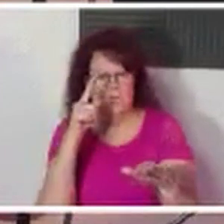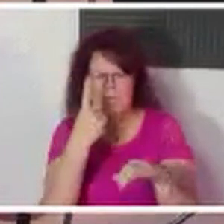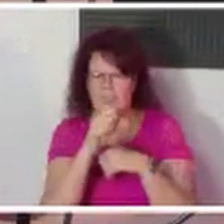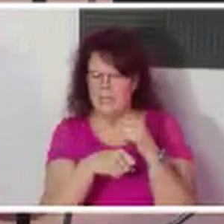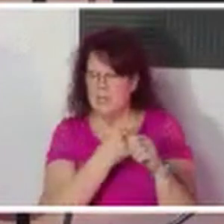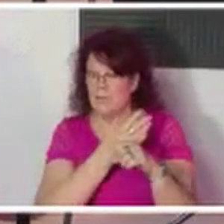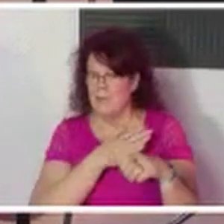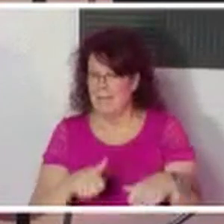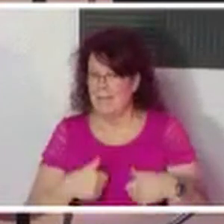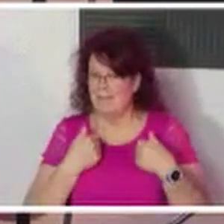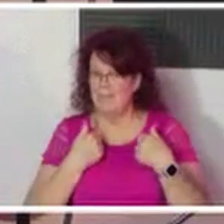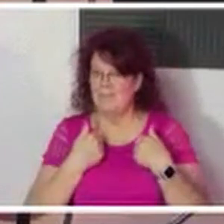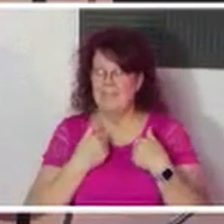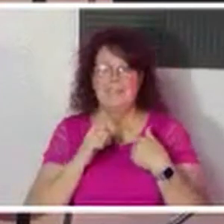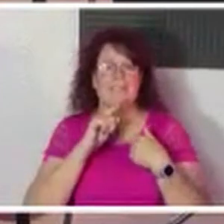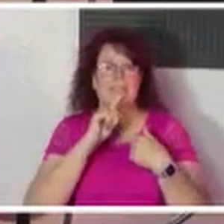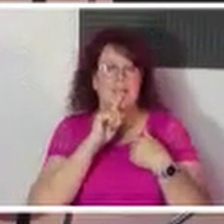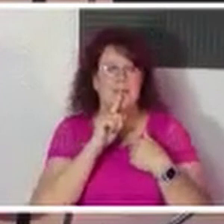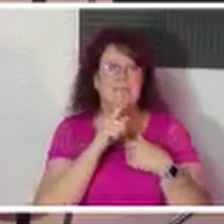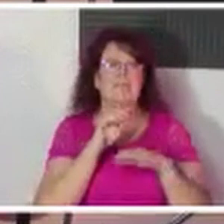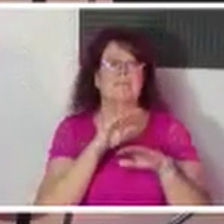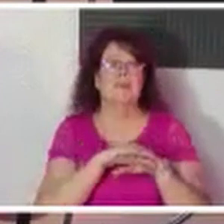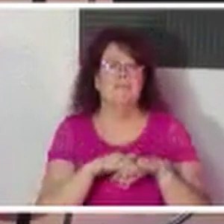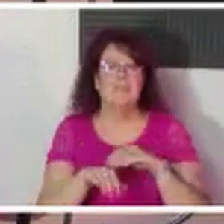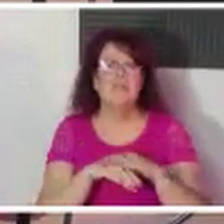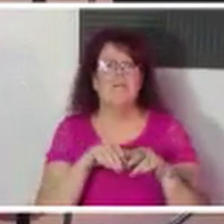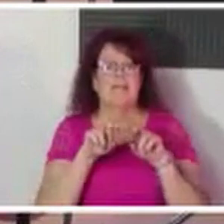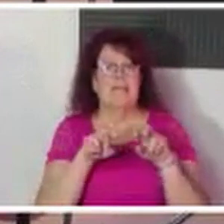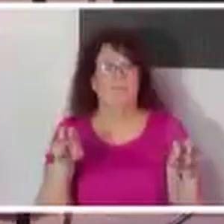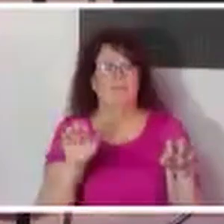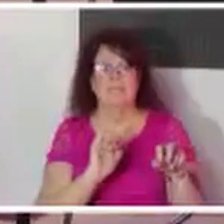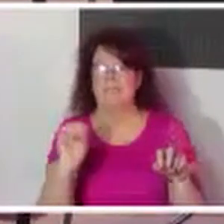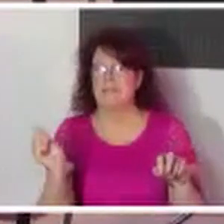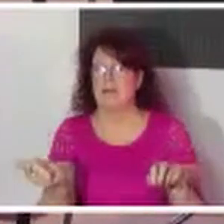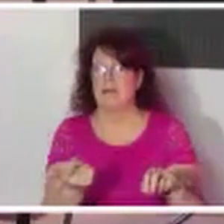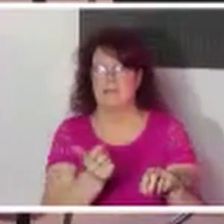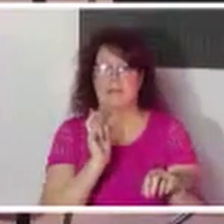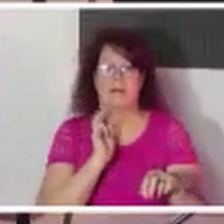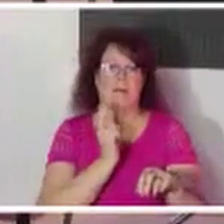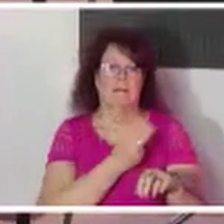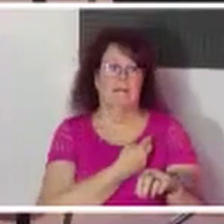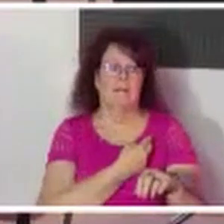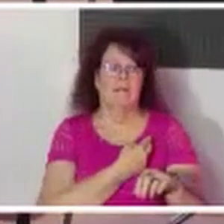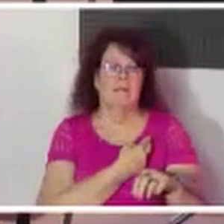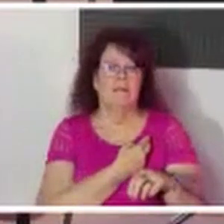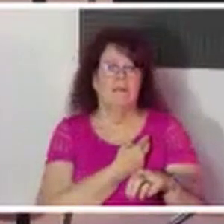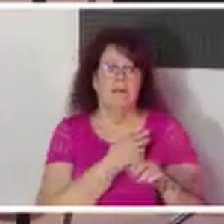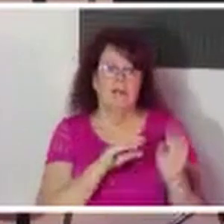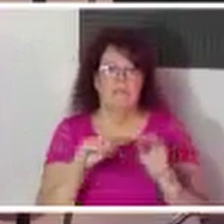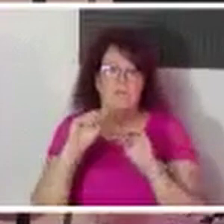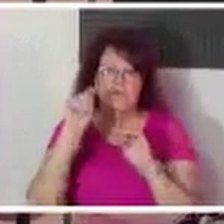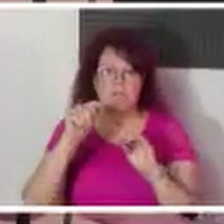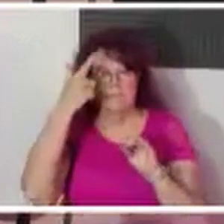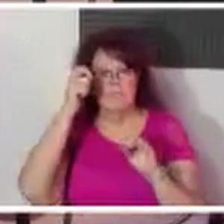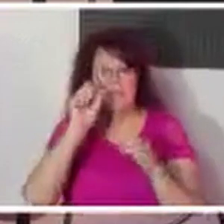year of my life and really got comfortable on my couch, as I think we all did. I moved to Tulsa because I got a job opportunity